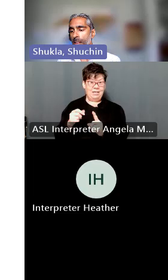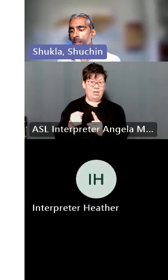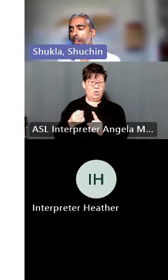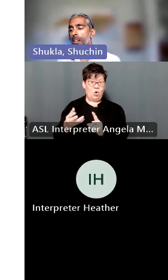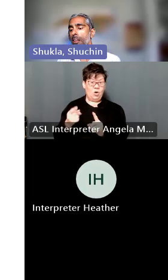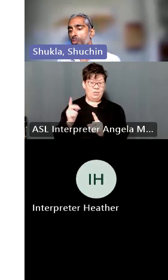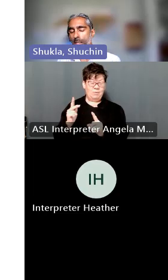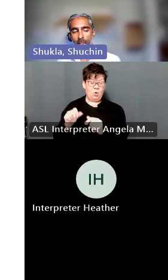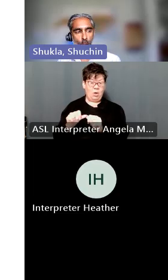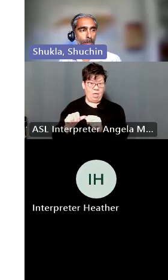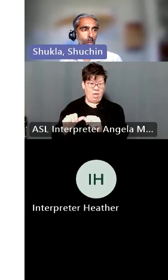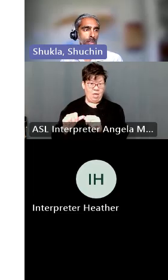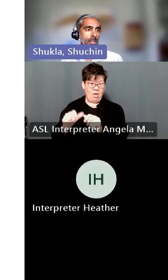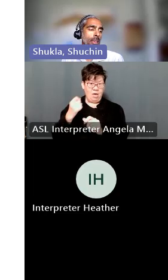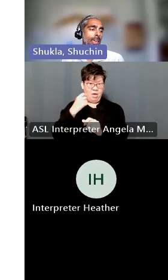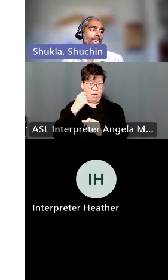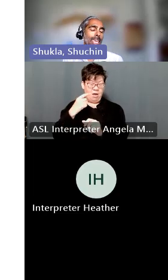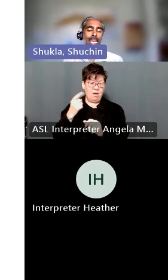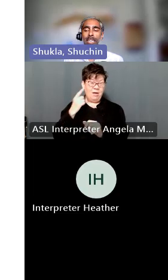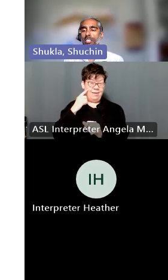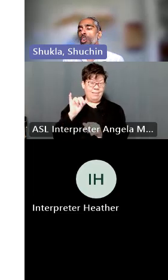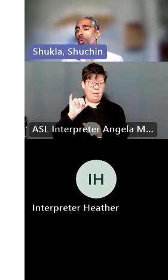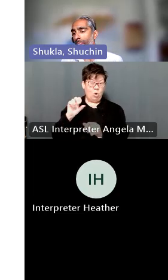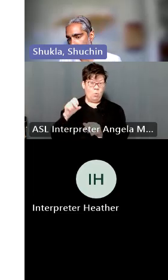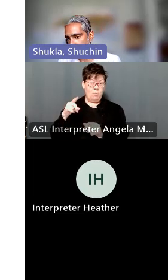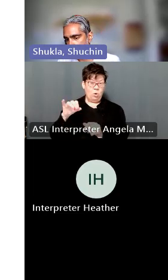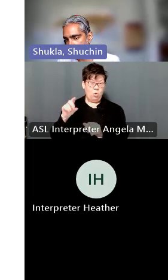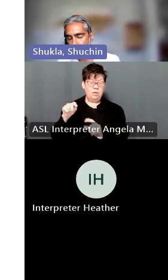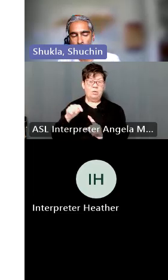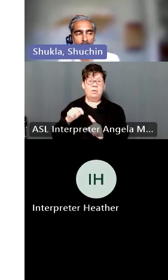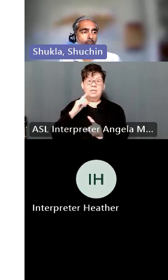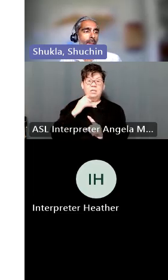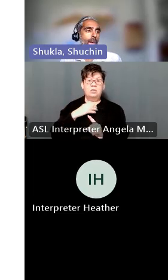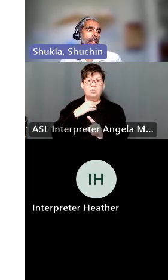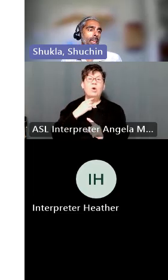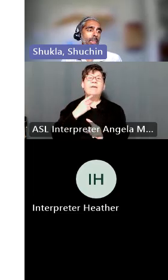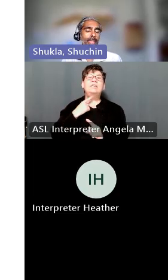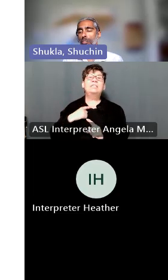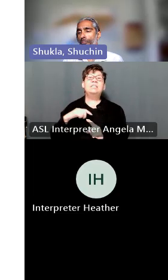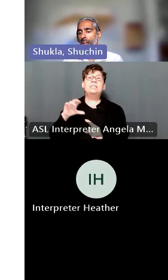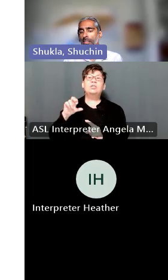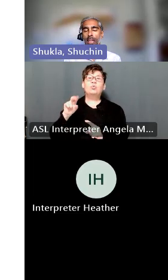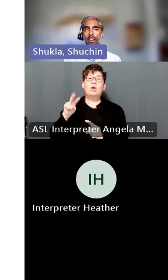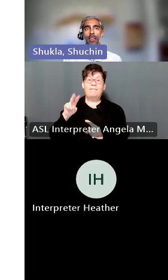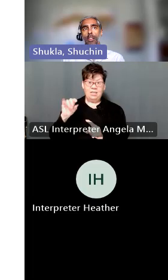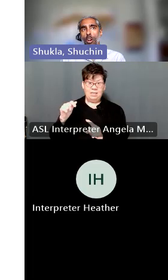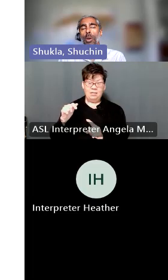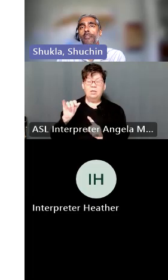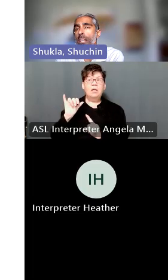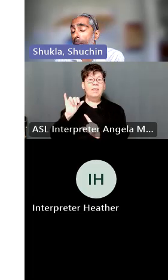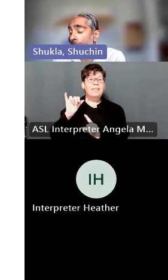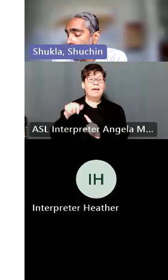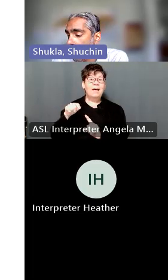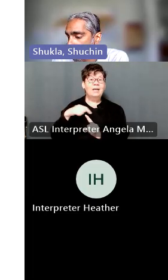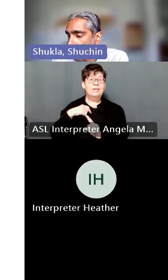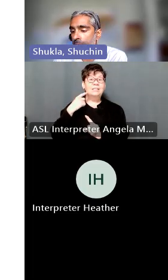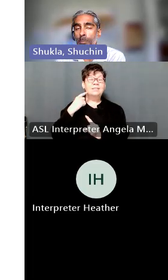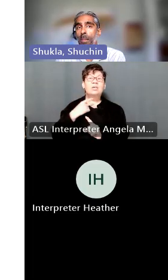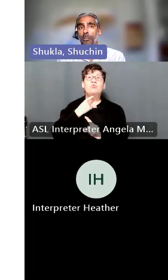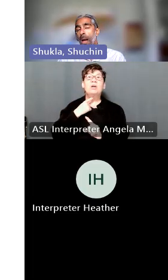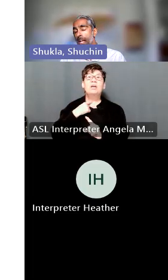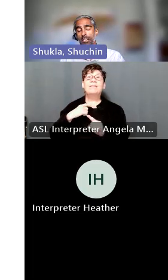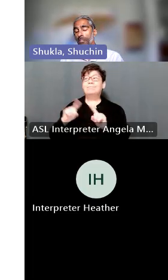continue using drugs like opioids is cravings. And that's reflected in, cravings can be from a